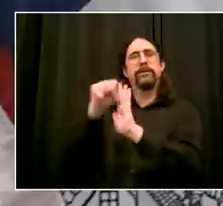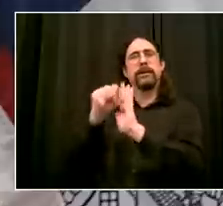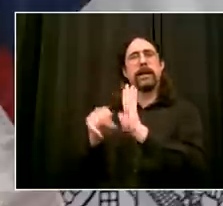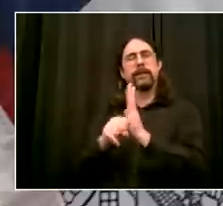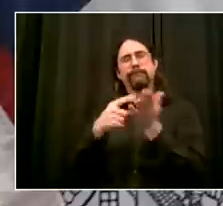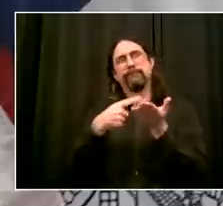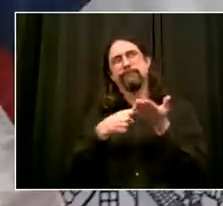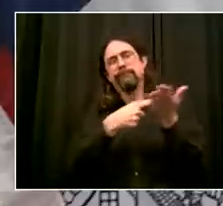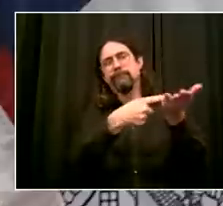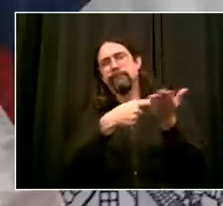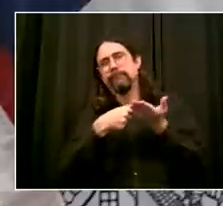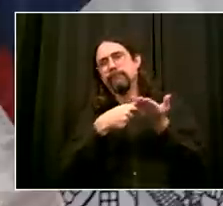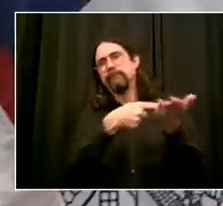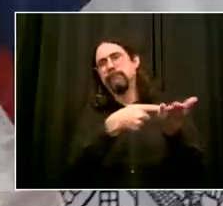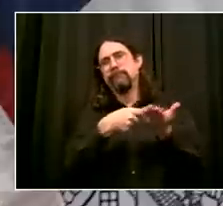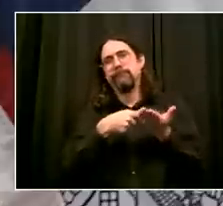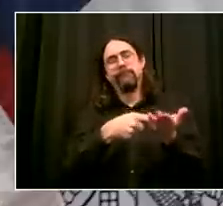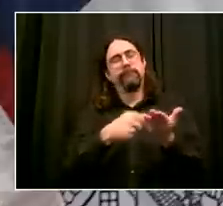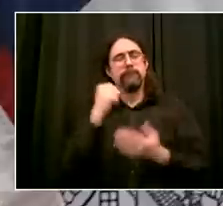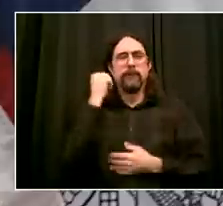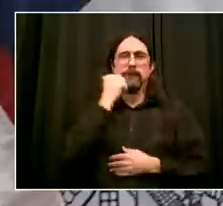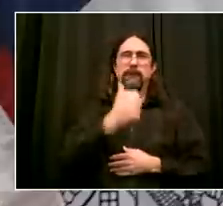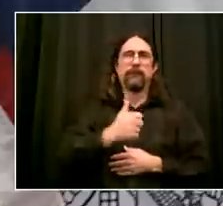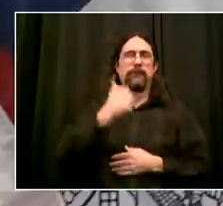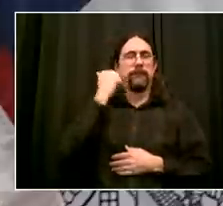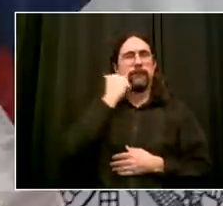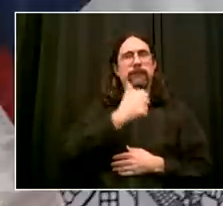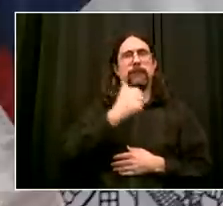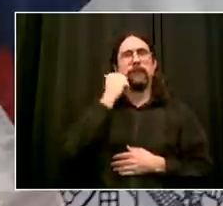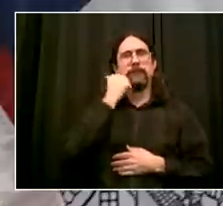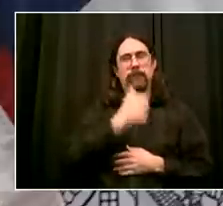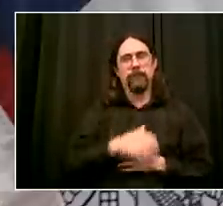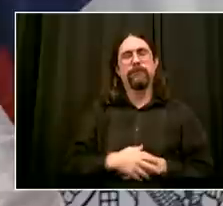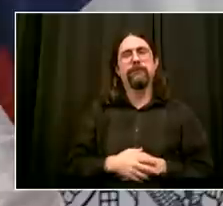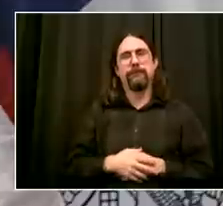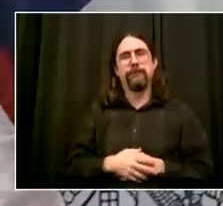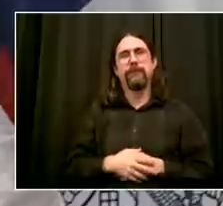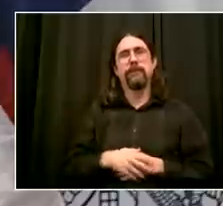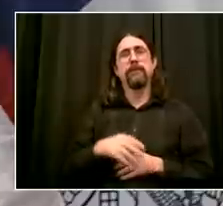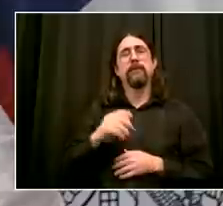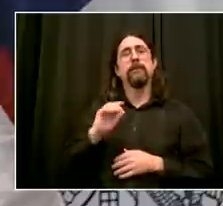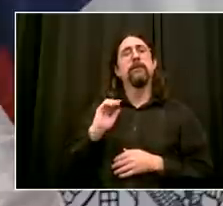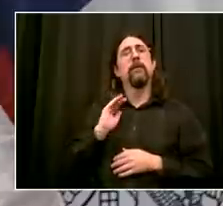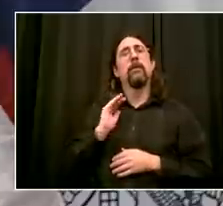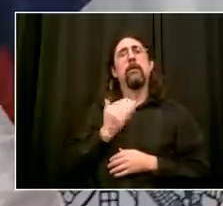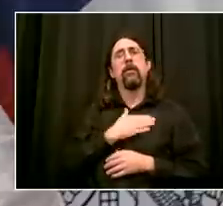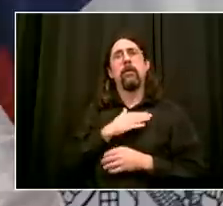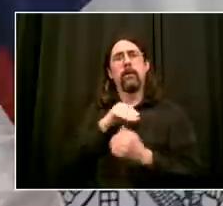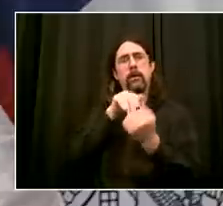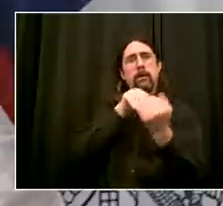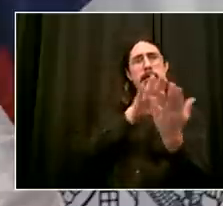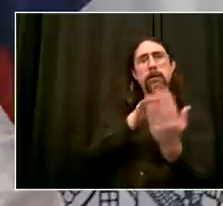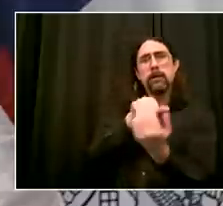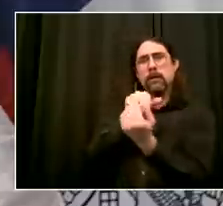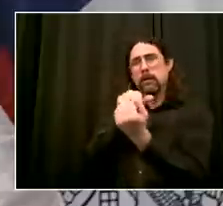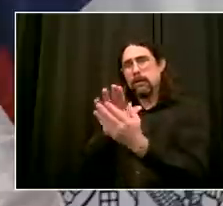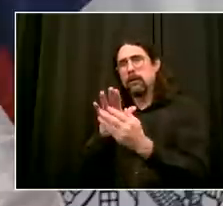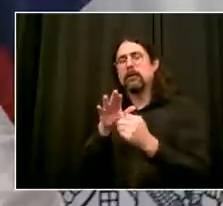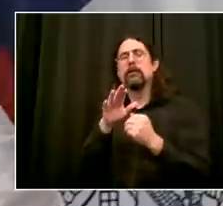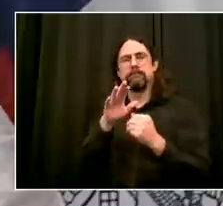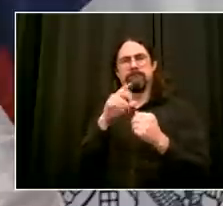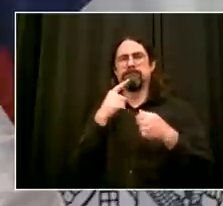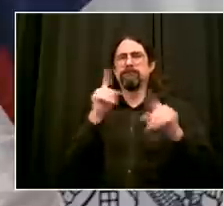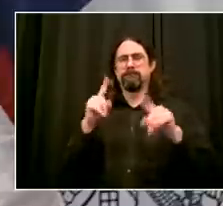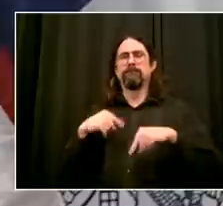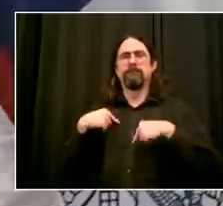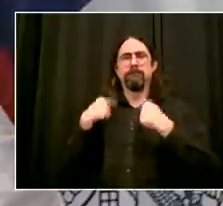state looking at the different areas in a targeted way. You look at the zip code data for the city that we put out, we see very different realities in very